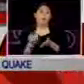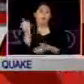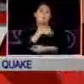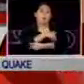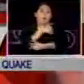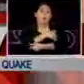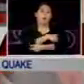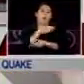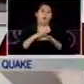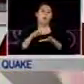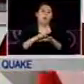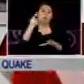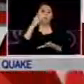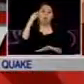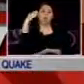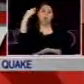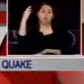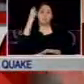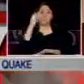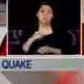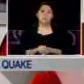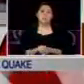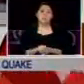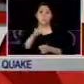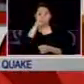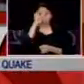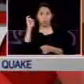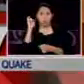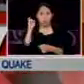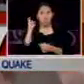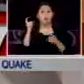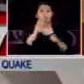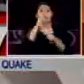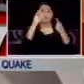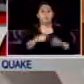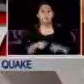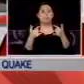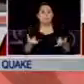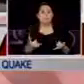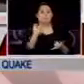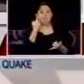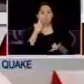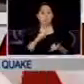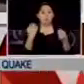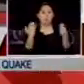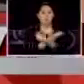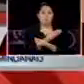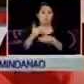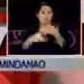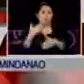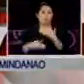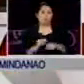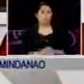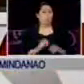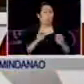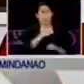Corona because of the pendency of the present impeachment proceedings and for no other reason.